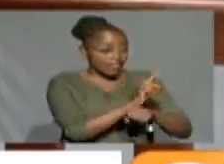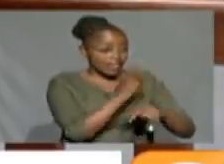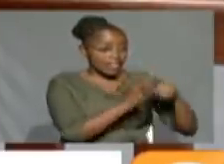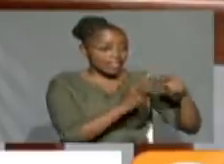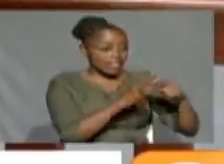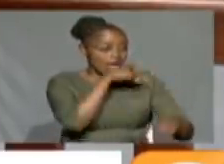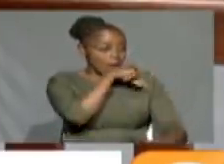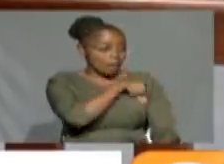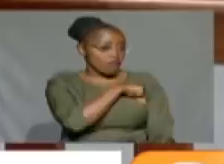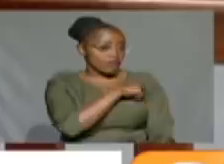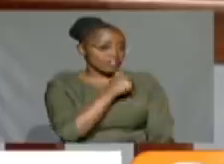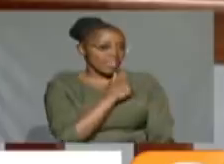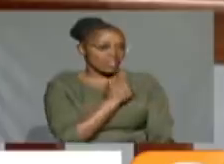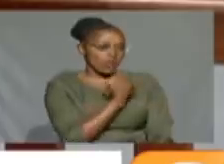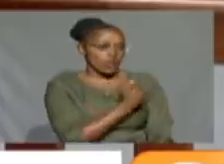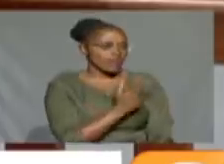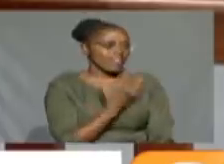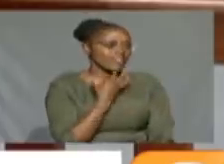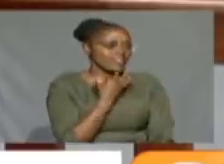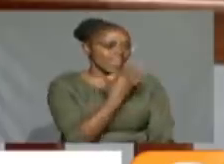a profit of just